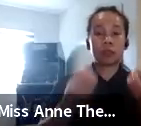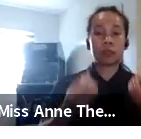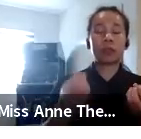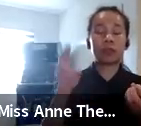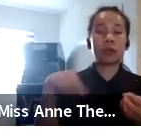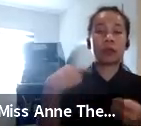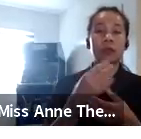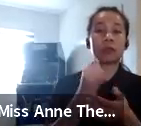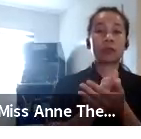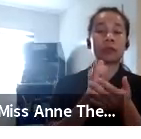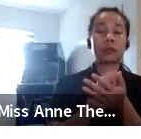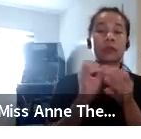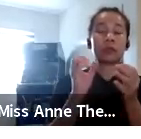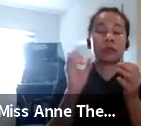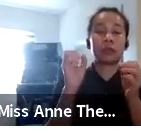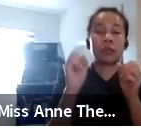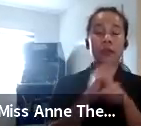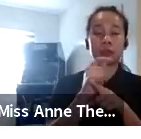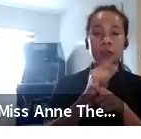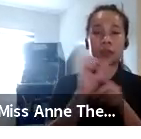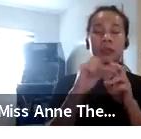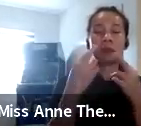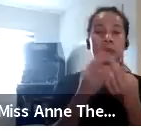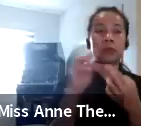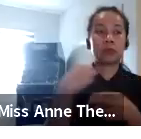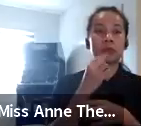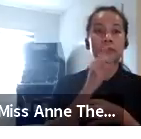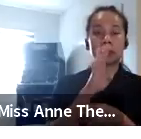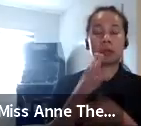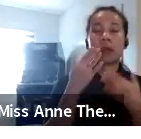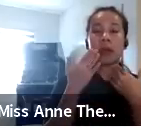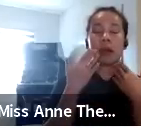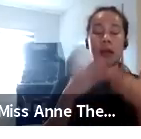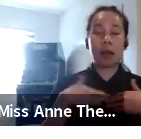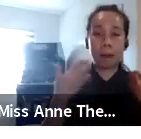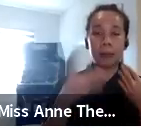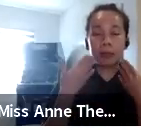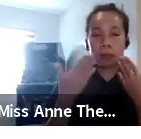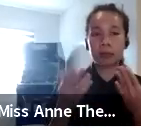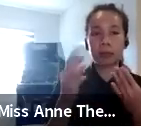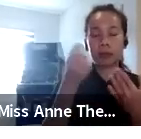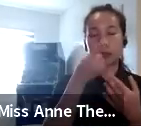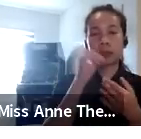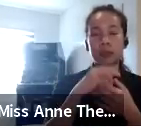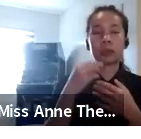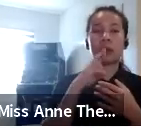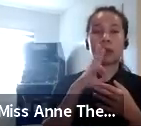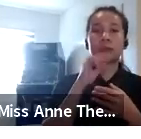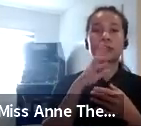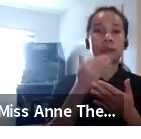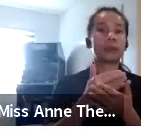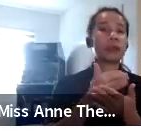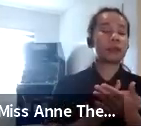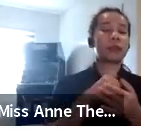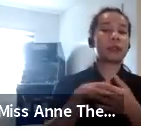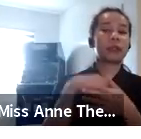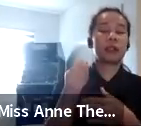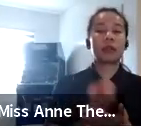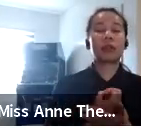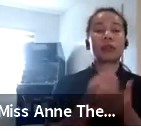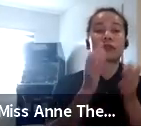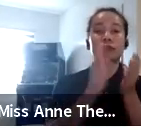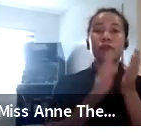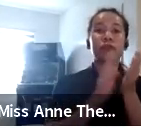trainings. And we should be happy because we are way, way ahead than the other institutions or the other